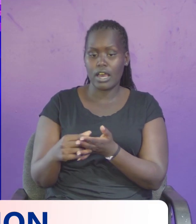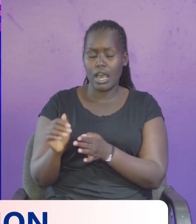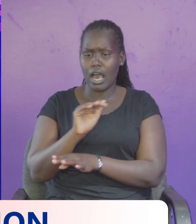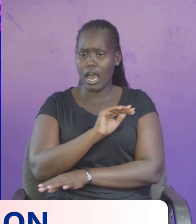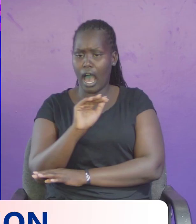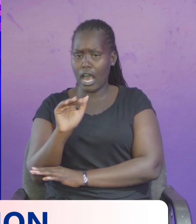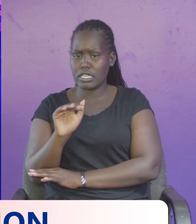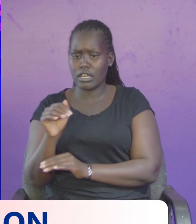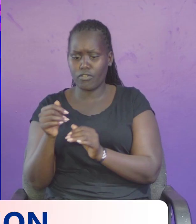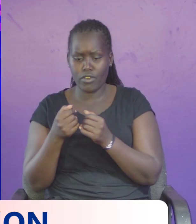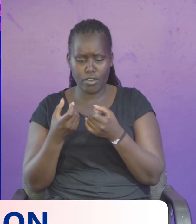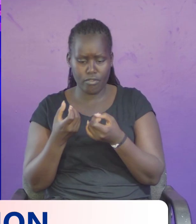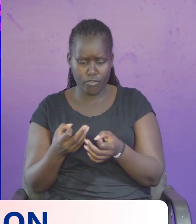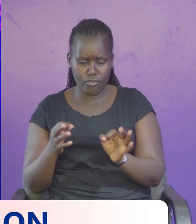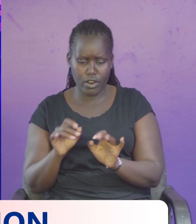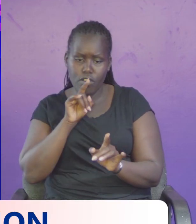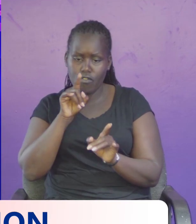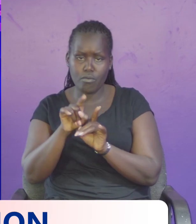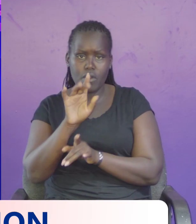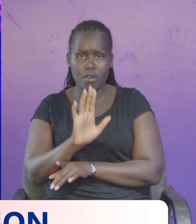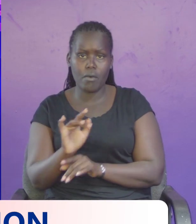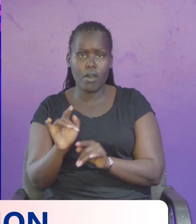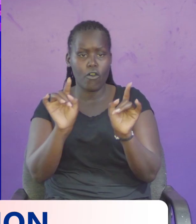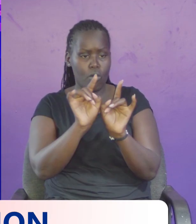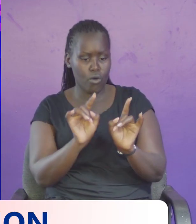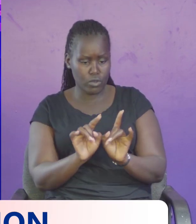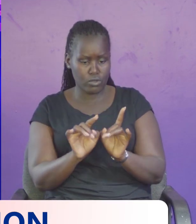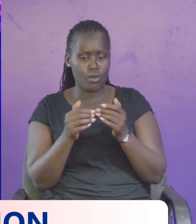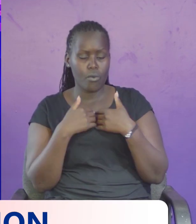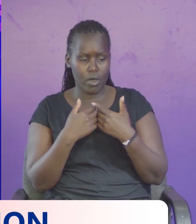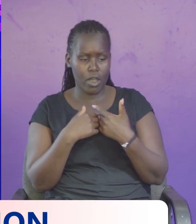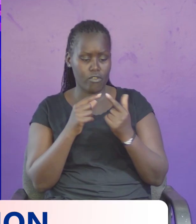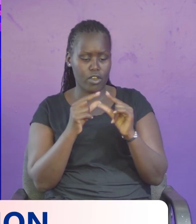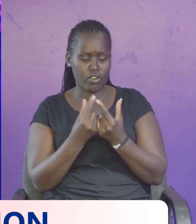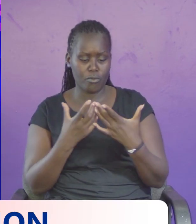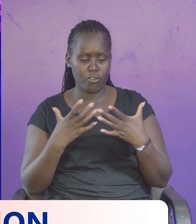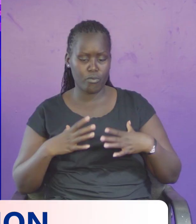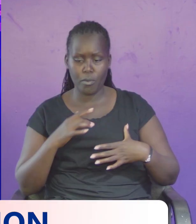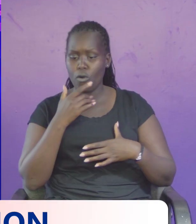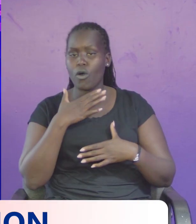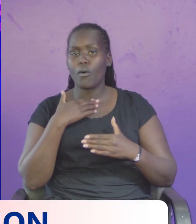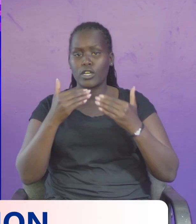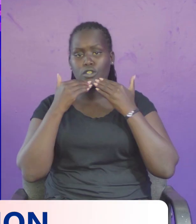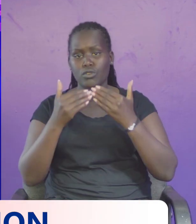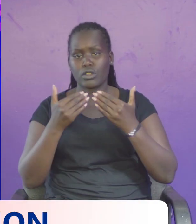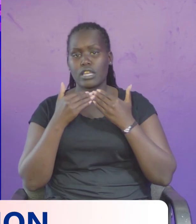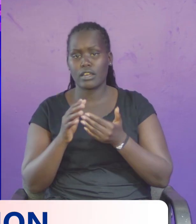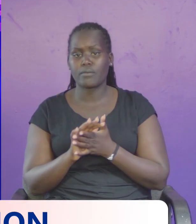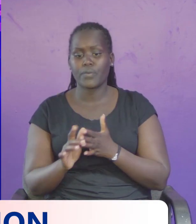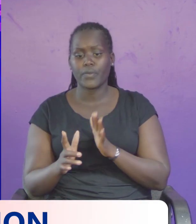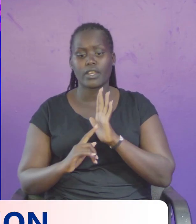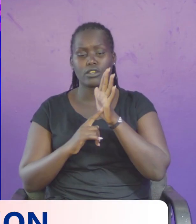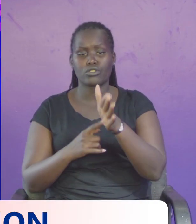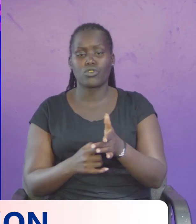release of their brother. You get? Yes. And again, there is a group of people that I really want to thank. Yes. And this